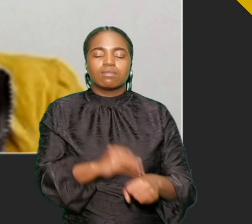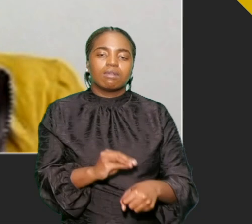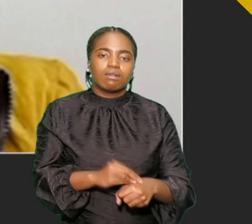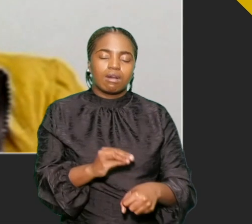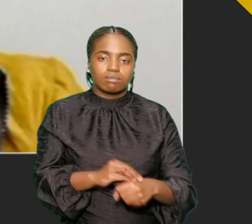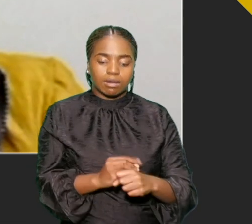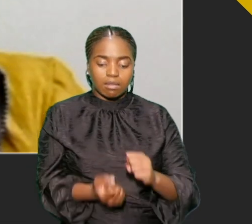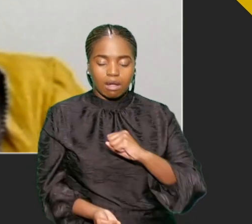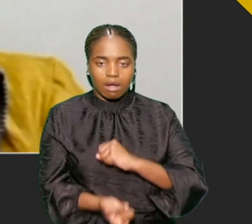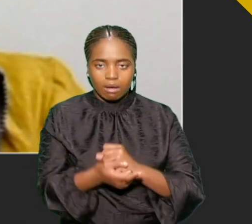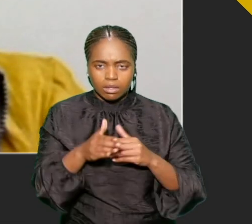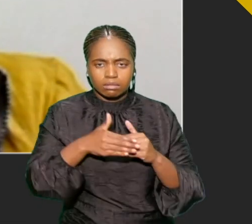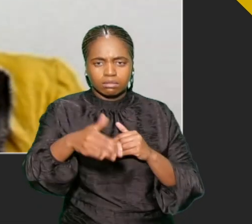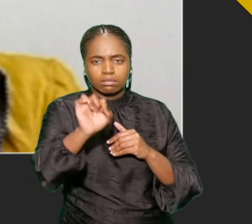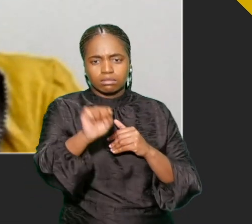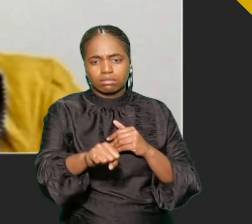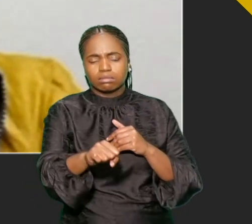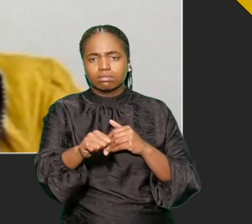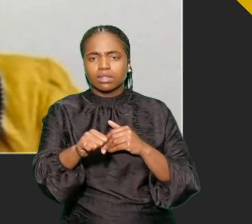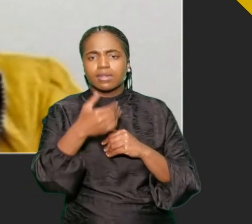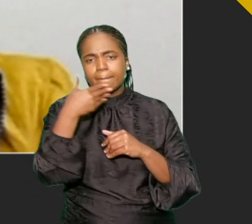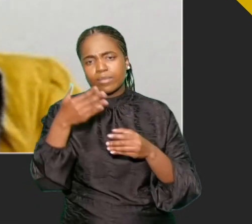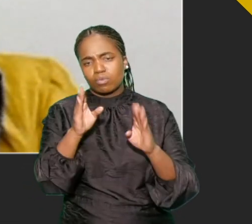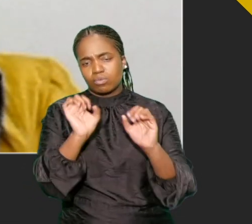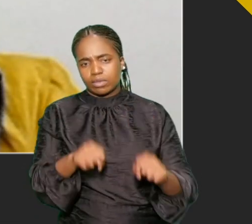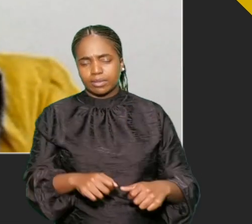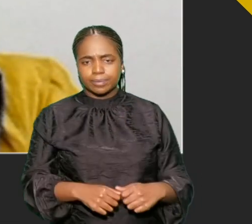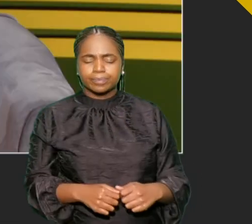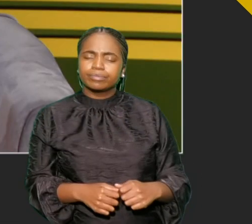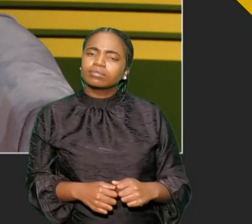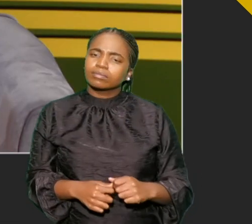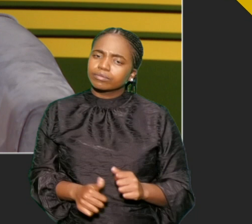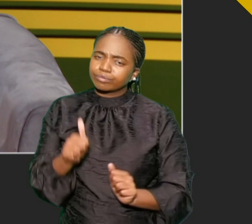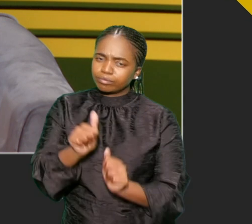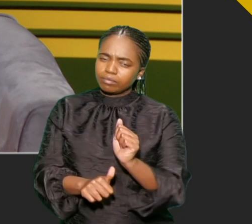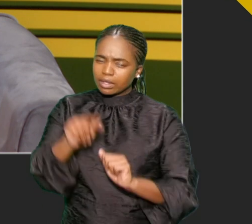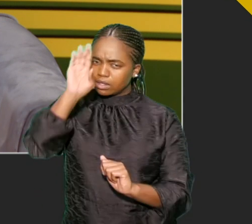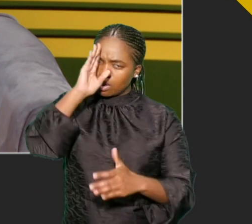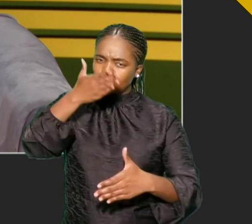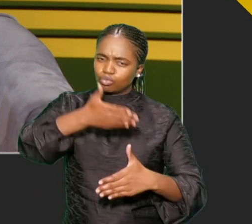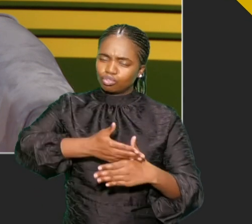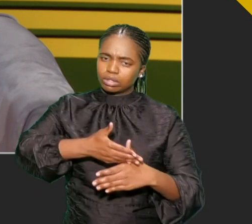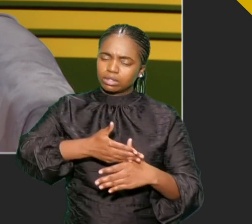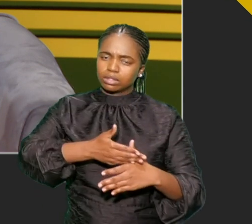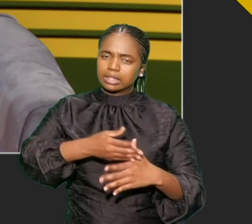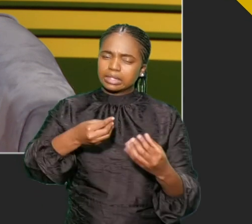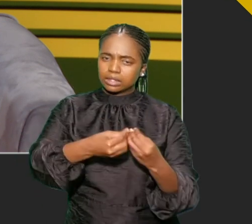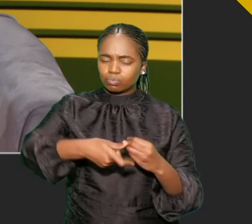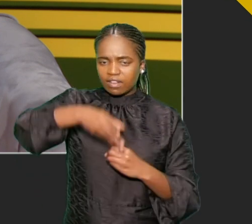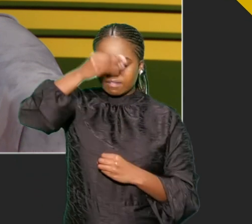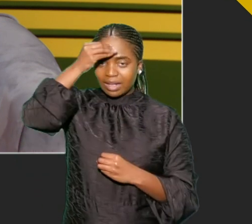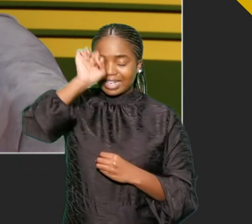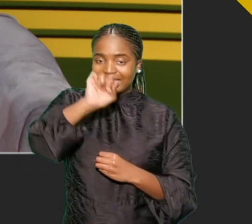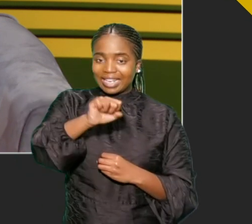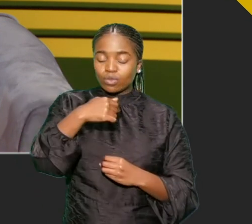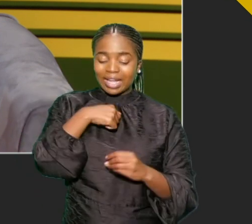with crisis in an effective way. But Thabang, in psychology, is there any way